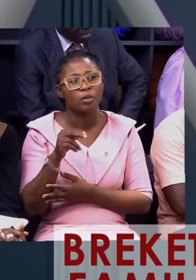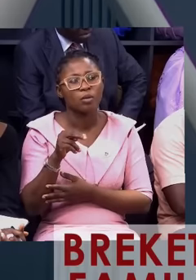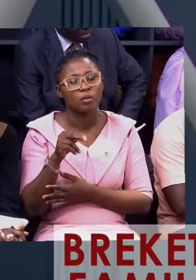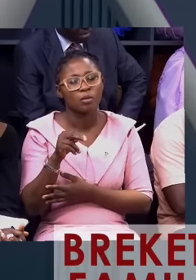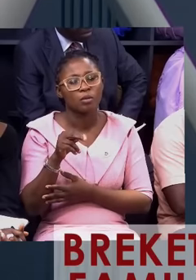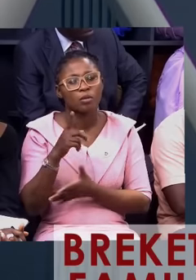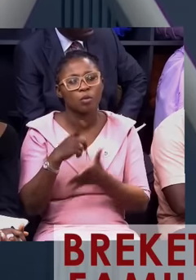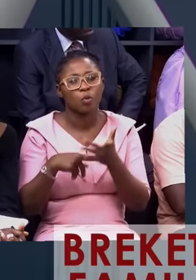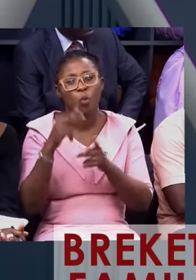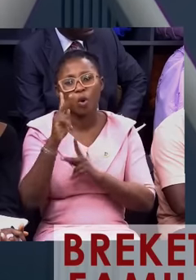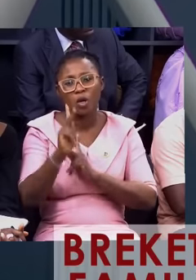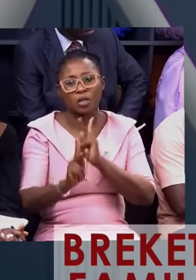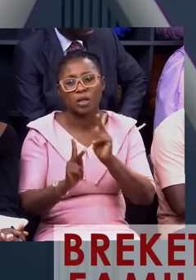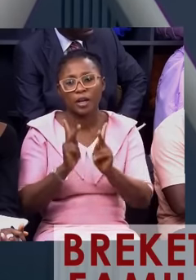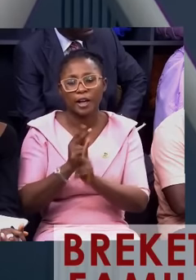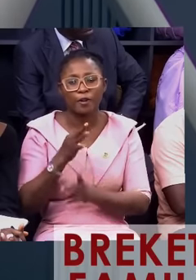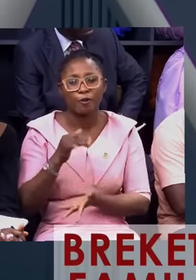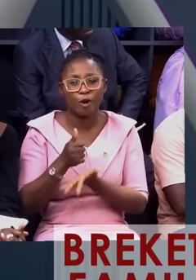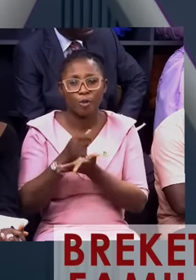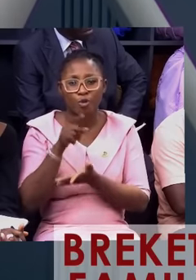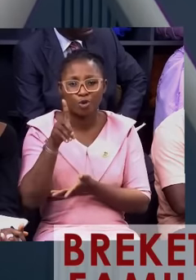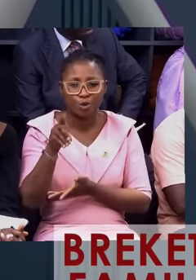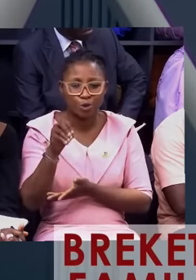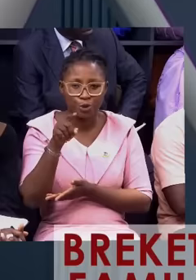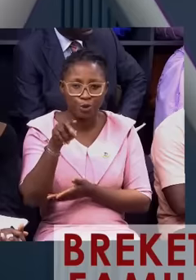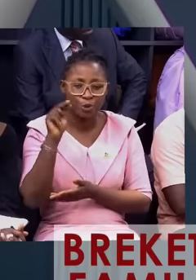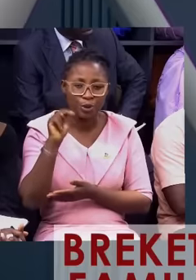sir what kind of help